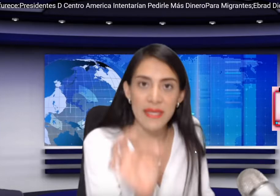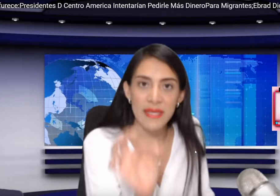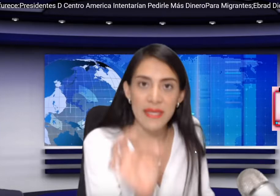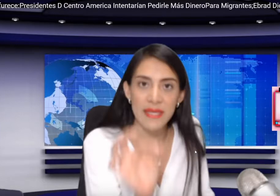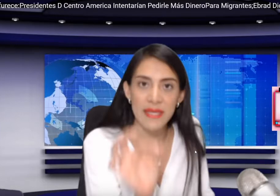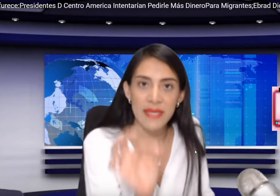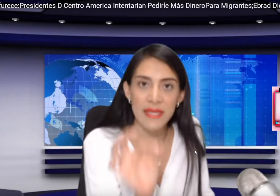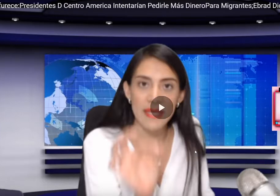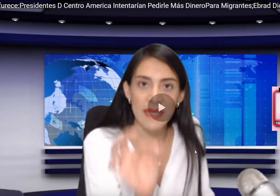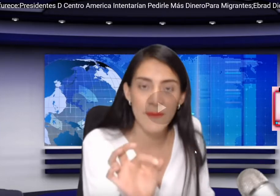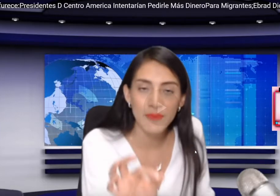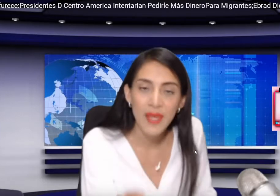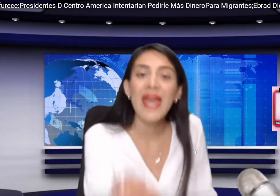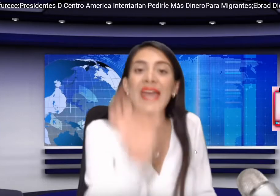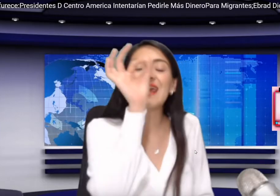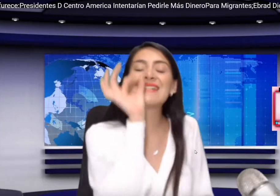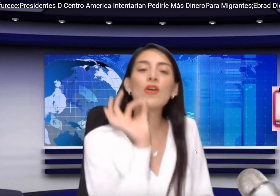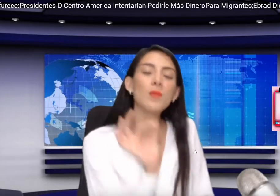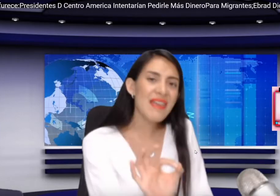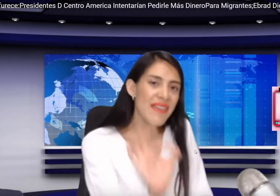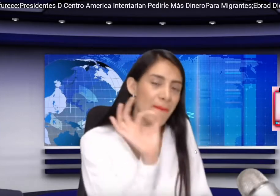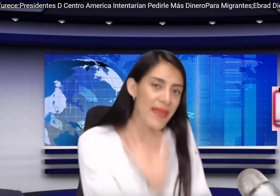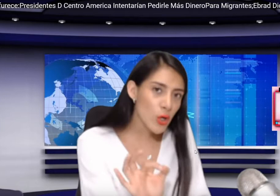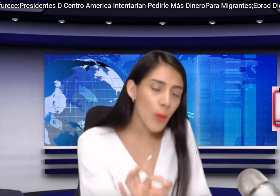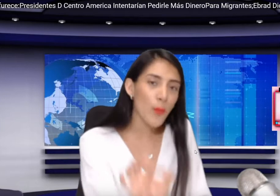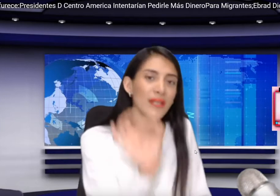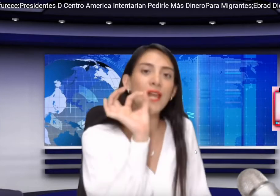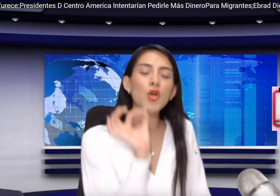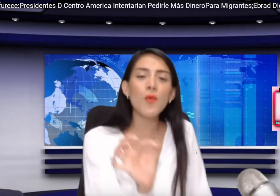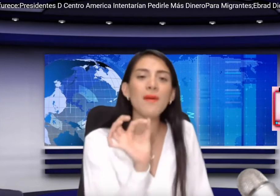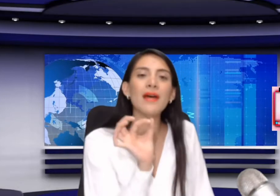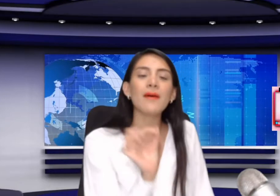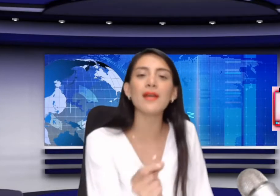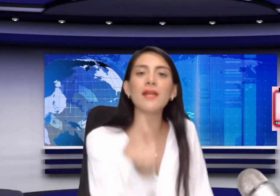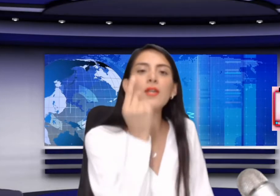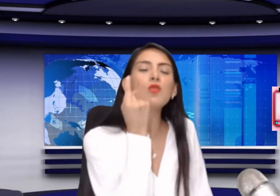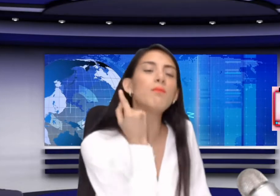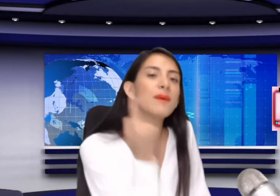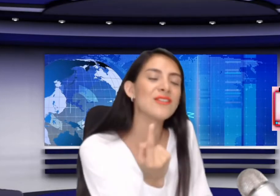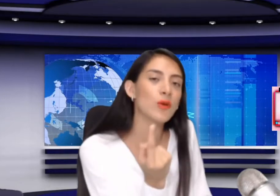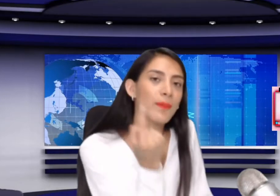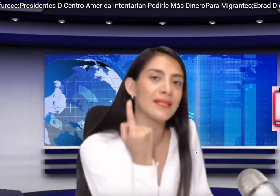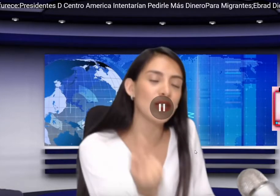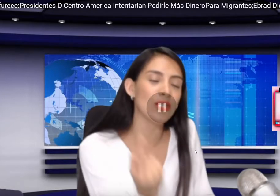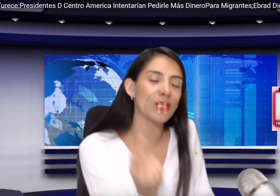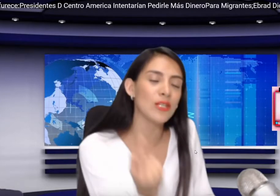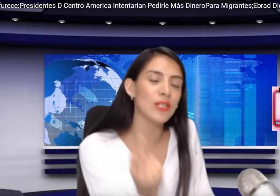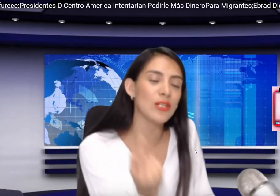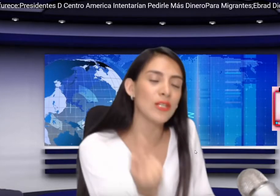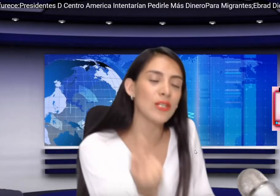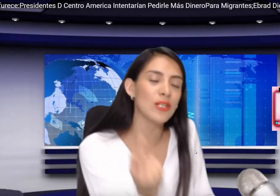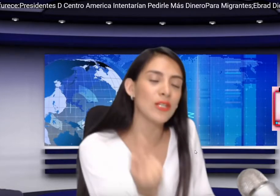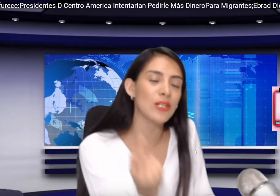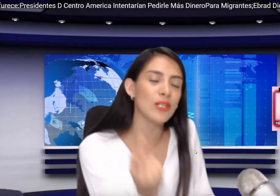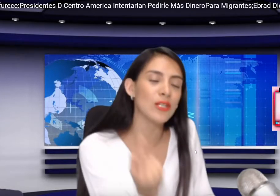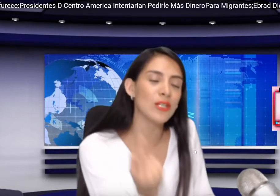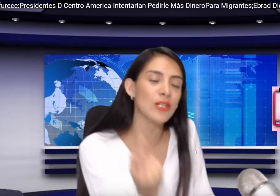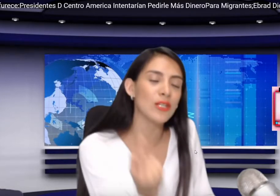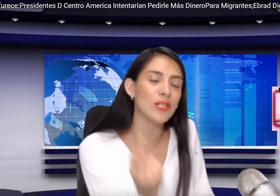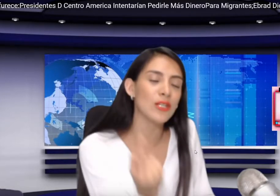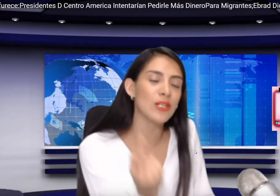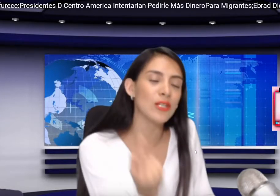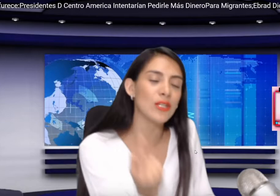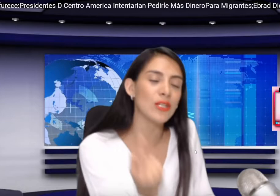it, then they can forget. olvide de México porque no vuelven a ver ni un peso partido Because if